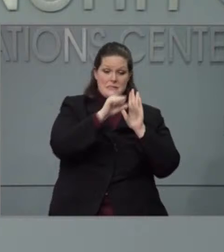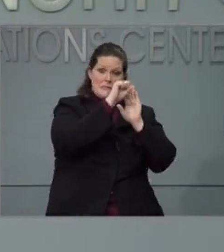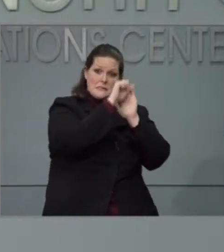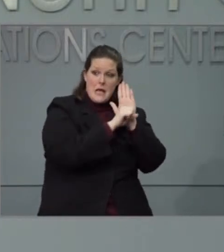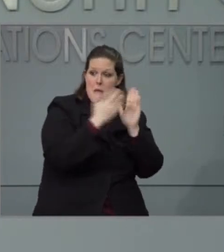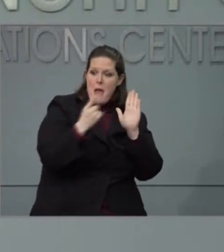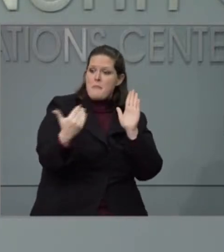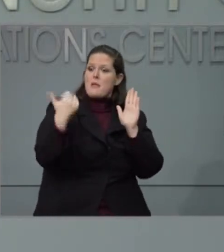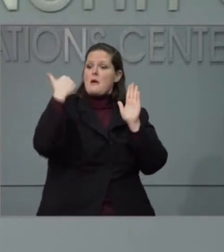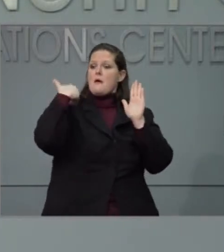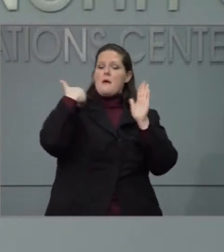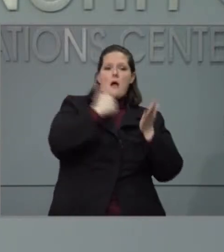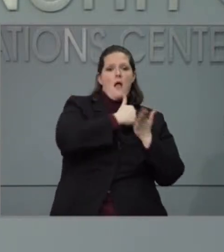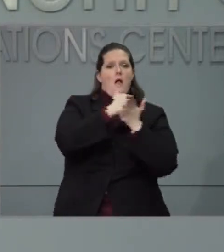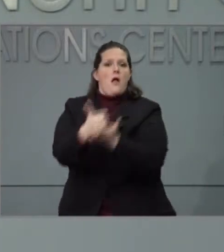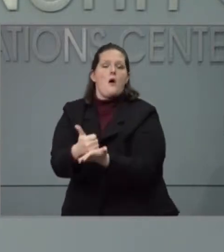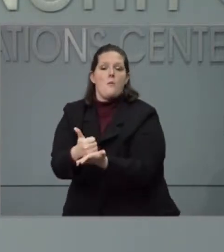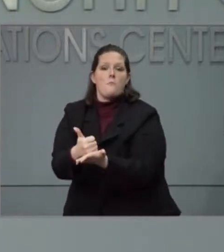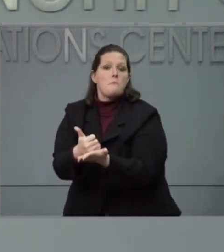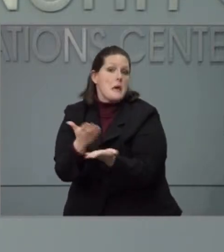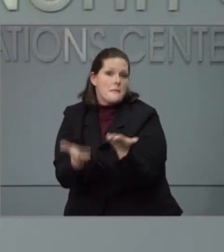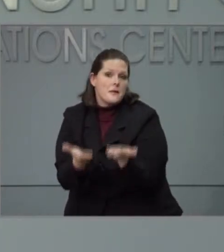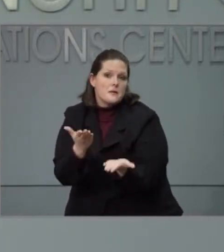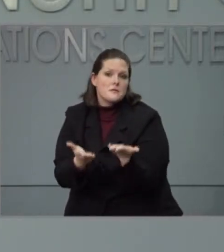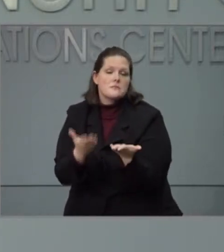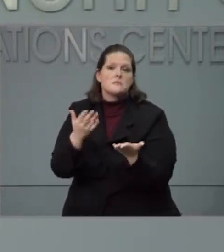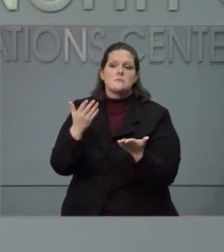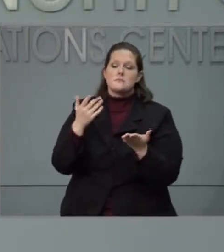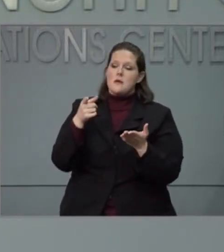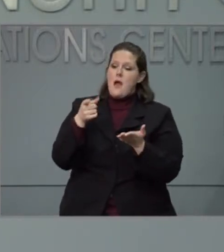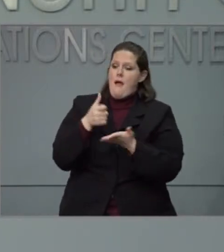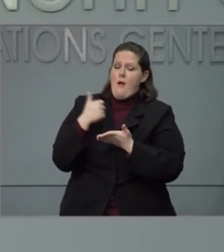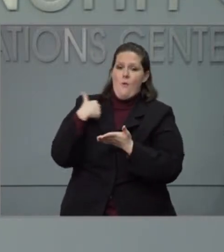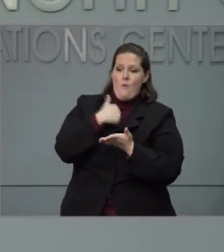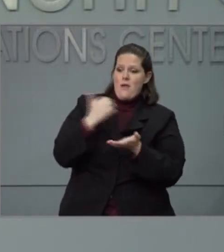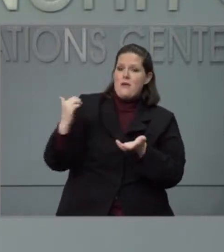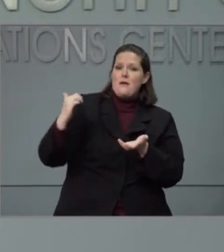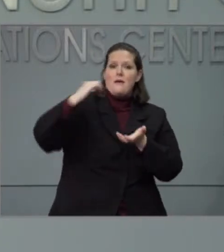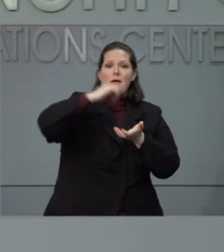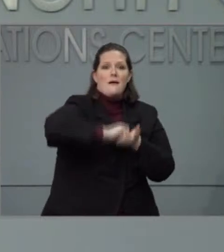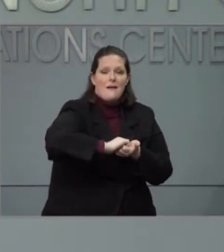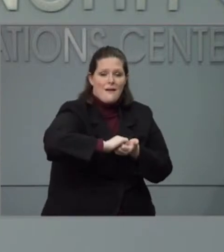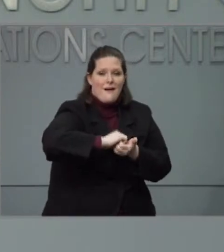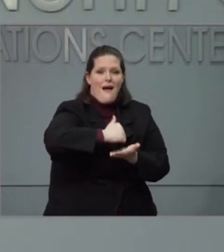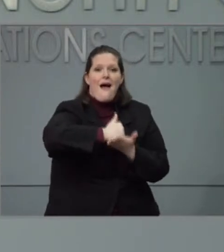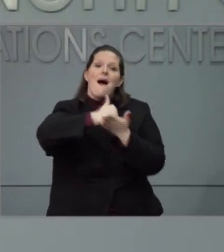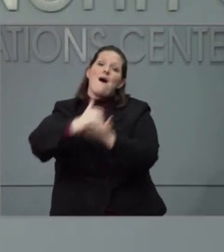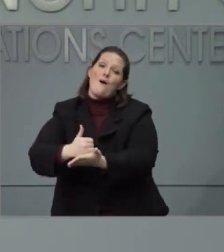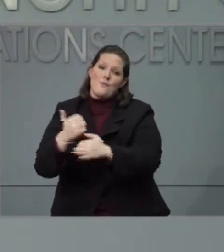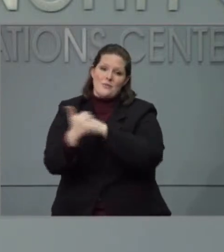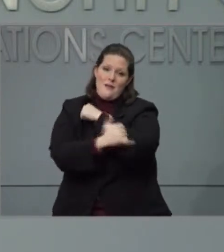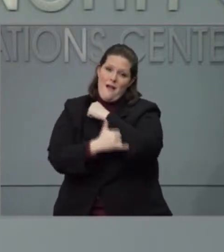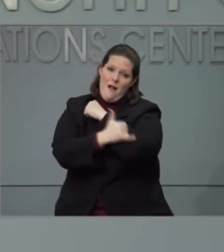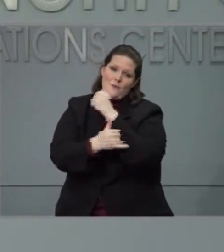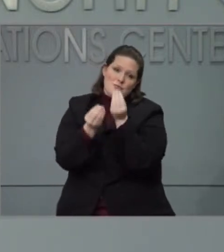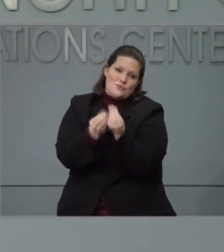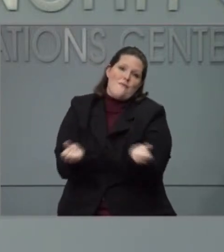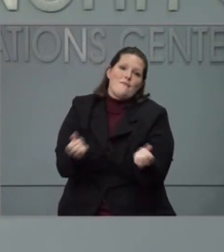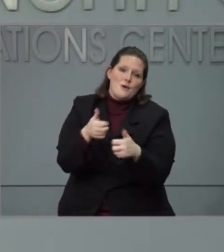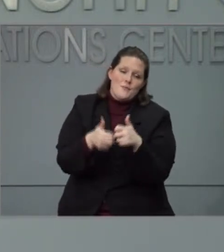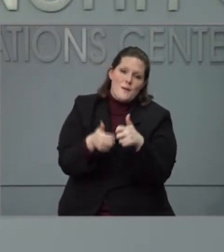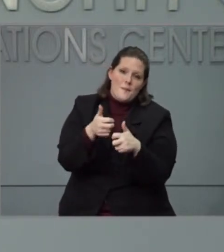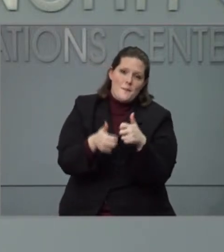more state resources to help counties wrestle this problem. And we wanted to